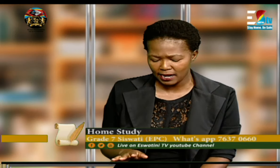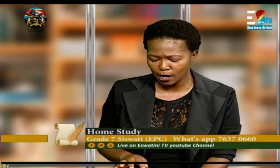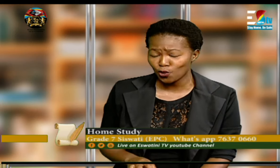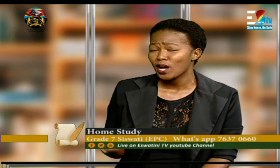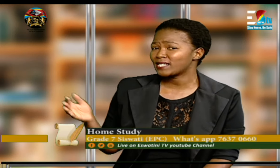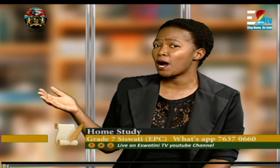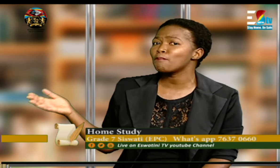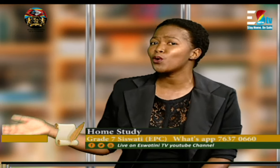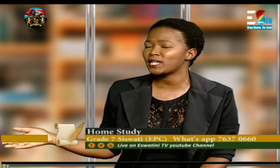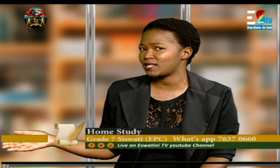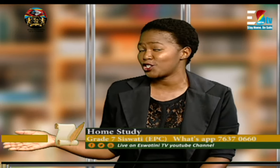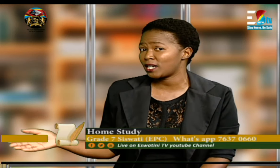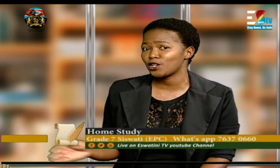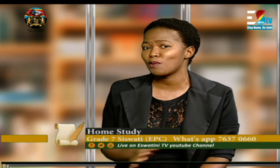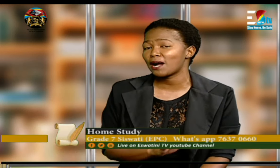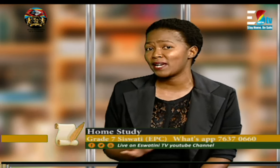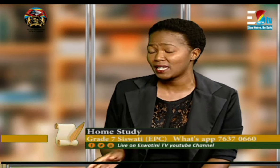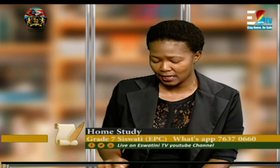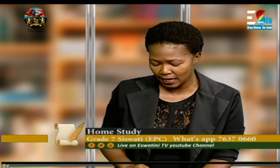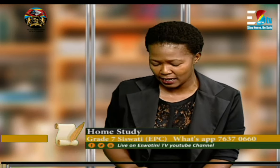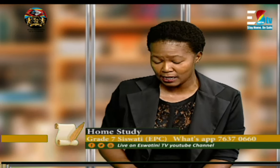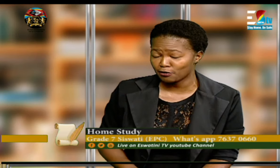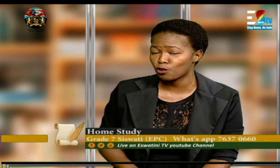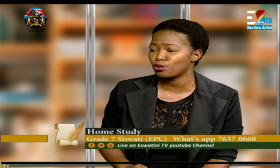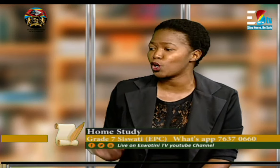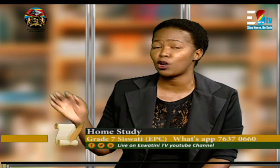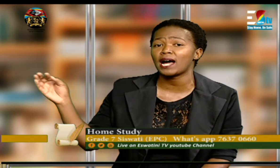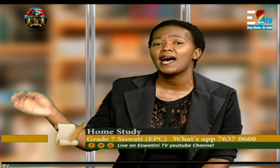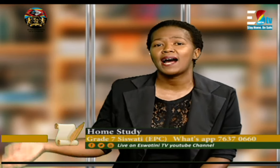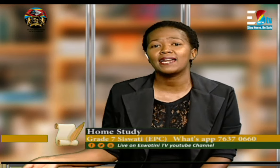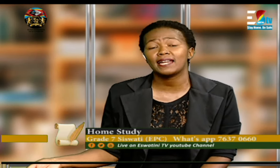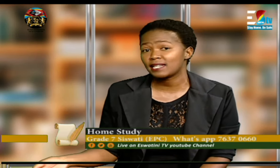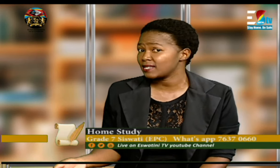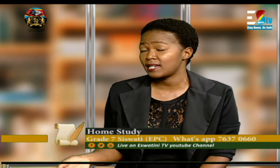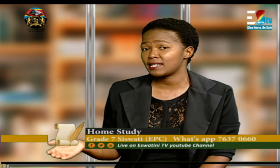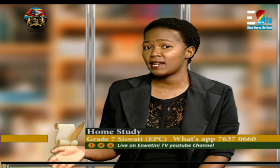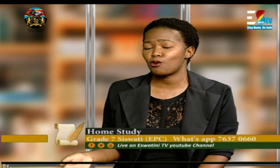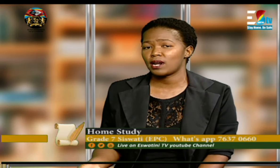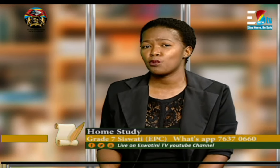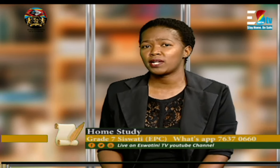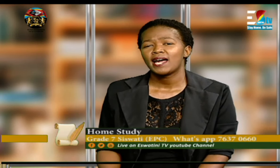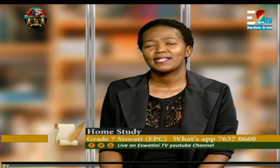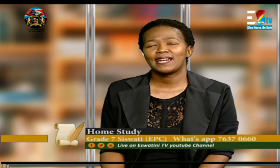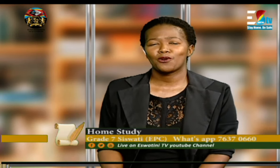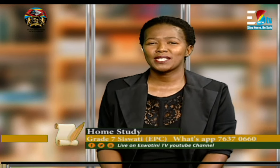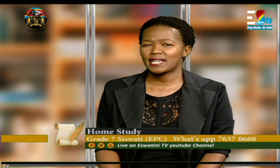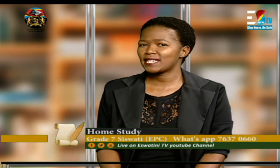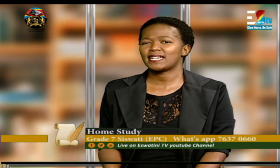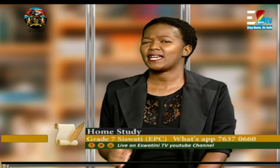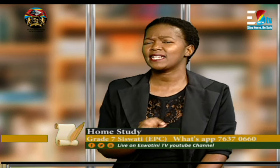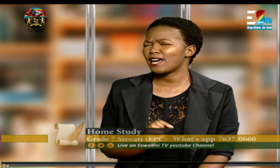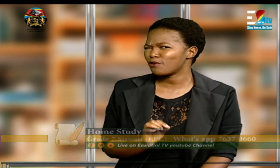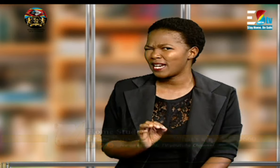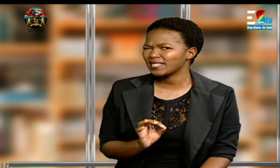lesingaba nayo singambuta thishela noma ngabe yini lesingafuna kumbuta wona ngale lesini lesiyendako namuhla ngicela ukuthi sithathe